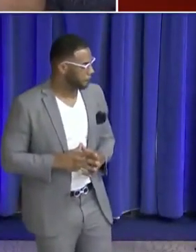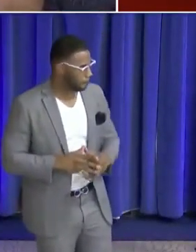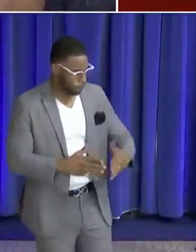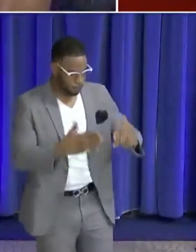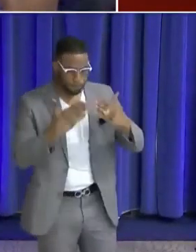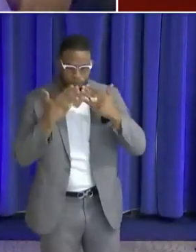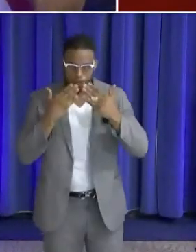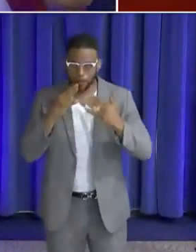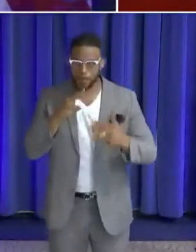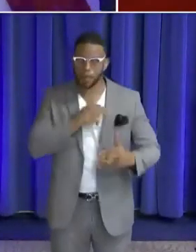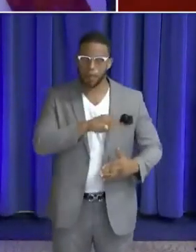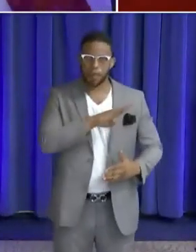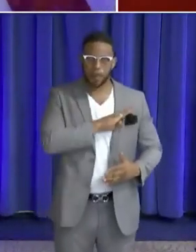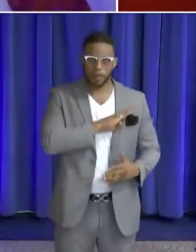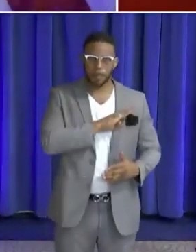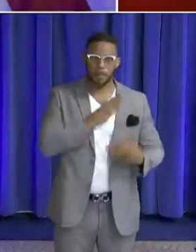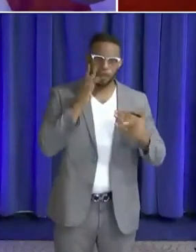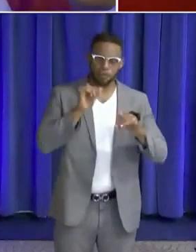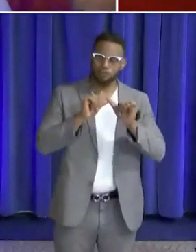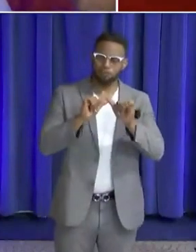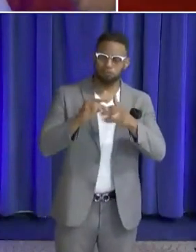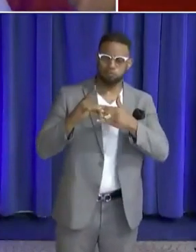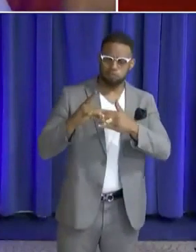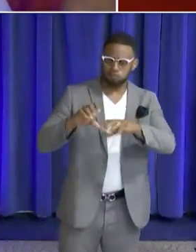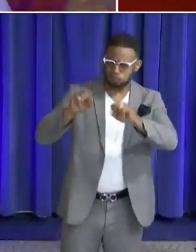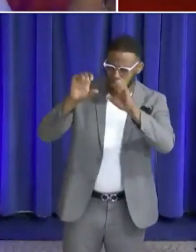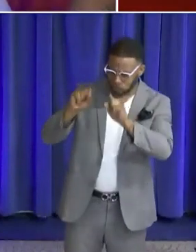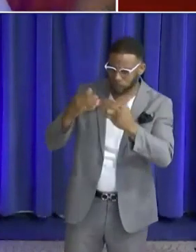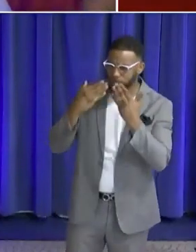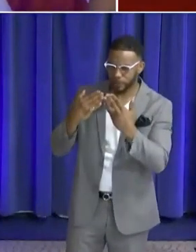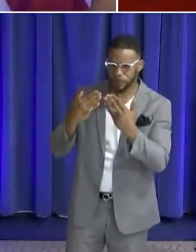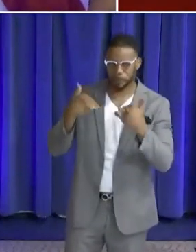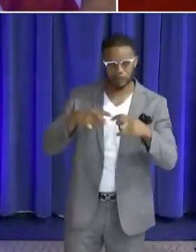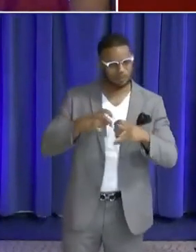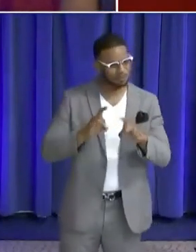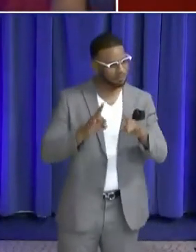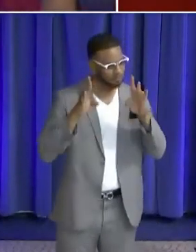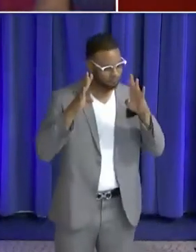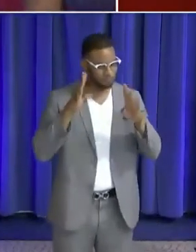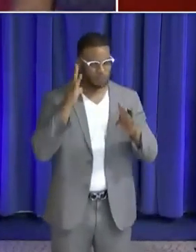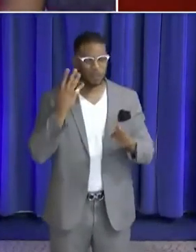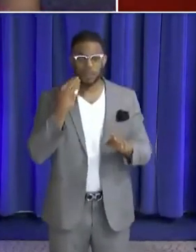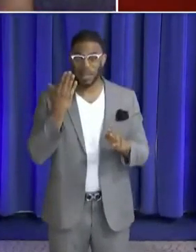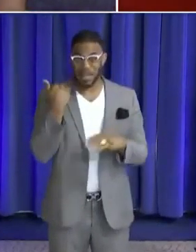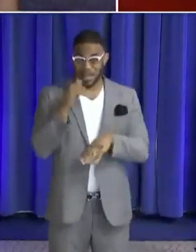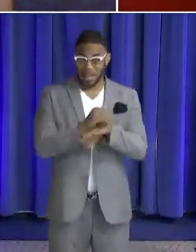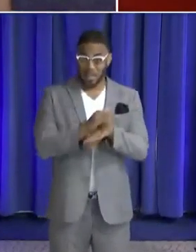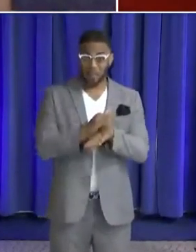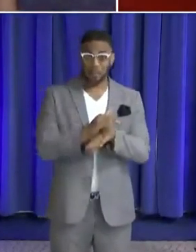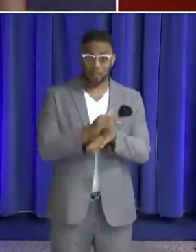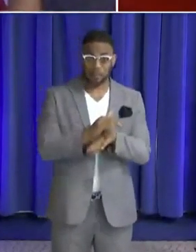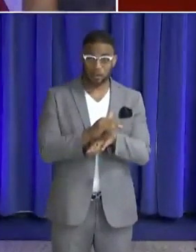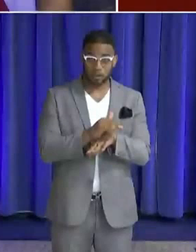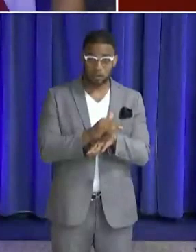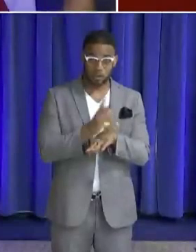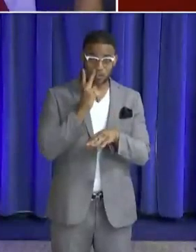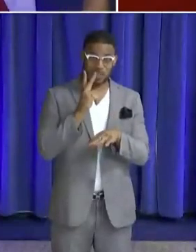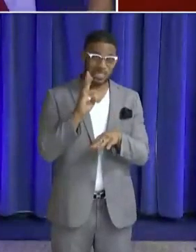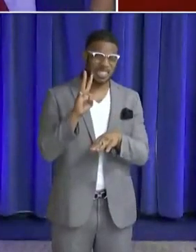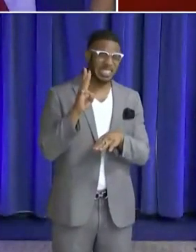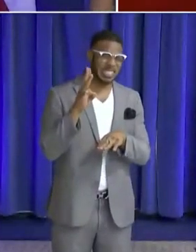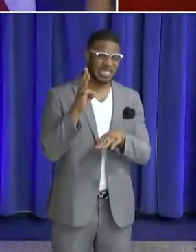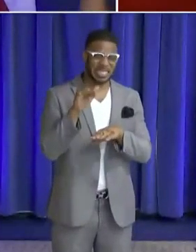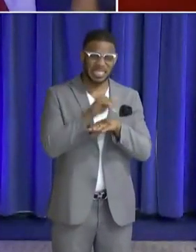Thank you, Mayor Bowser. Thank you for your continued leadership during these very difficult times. Last night we had our sixth night